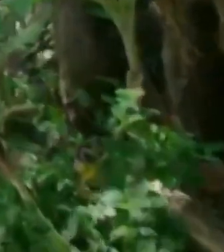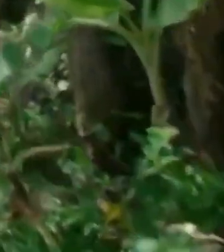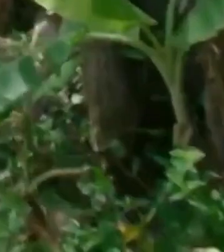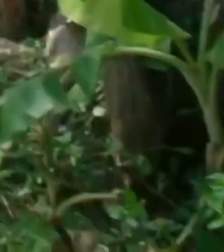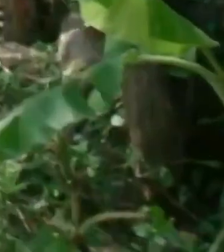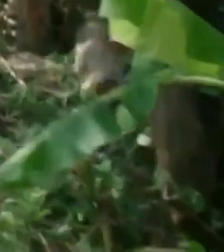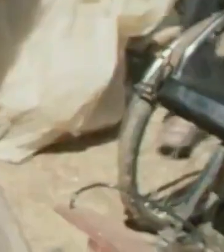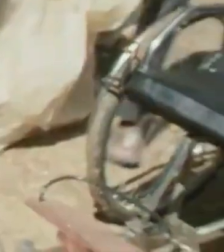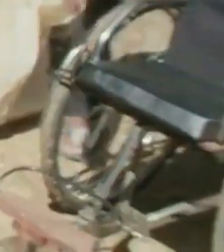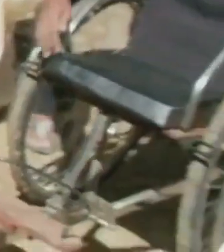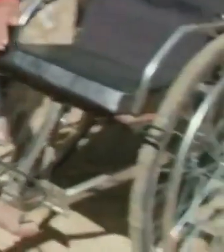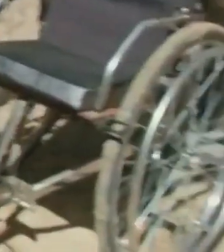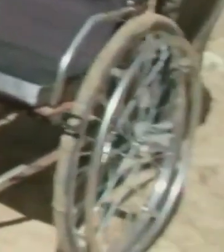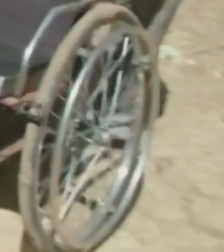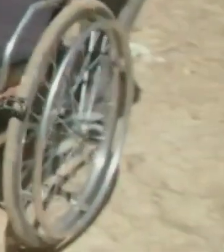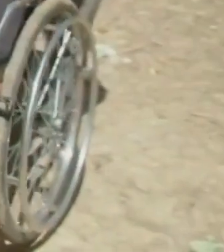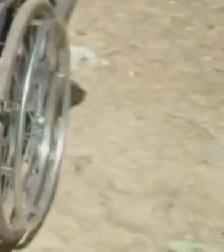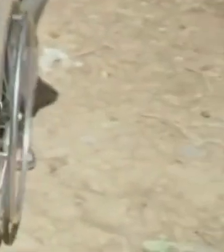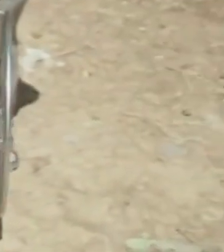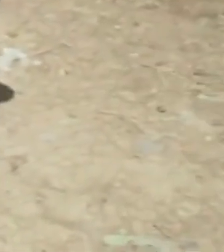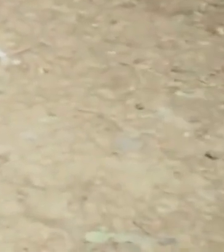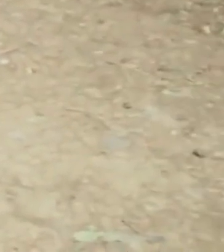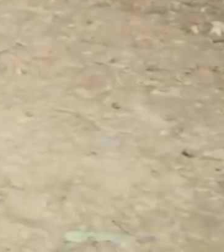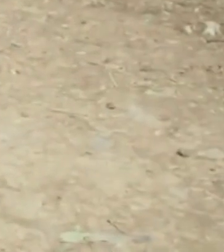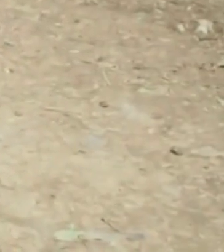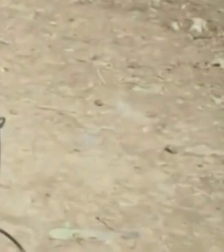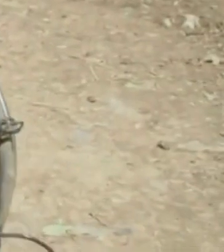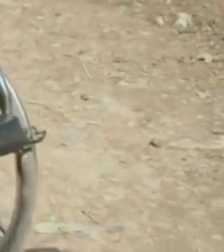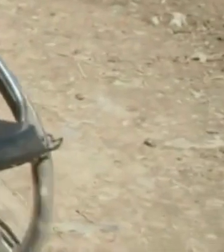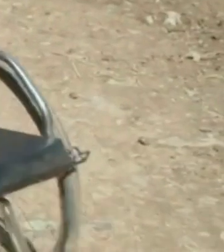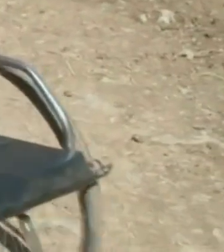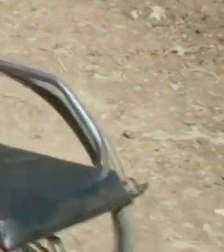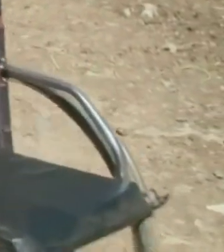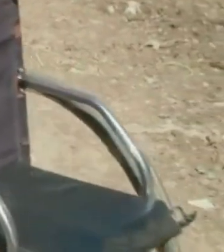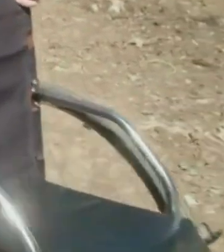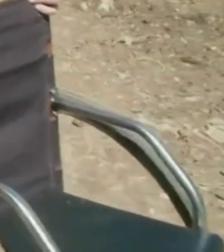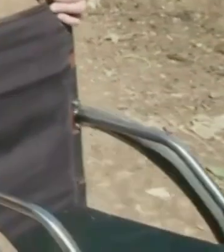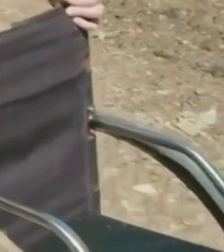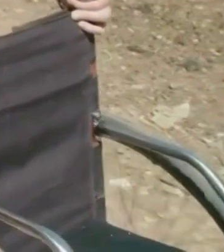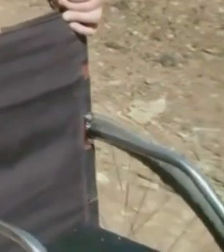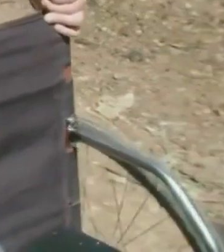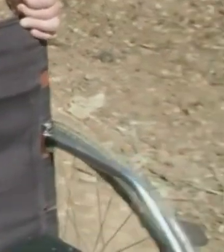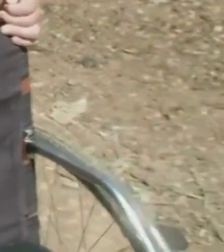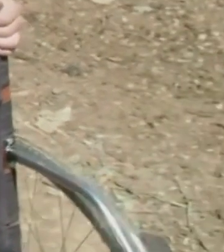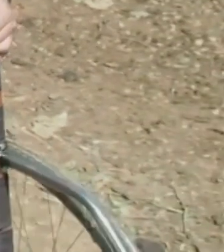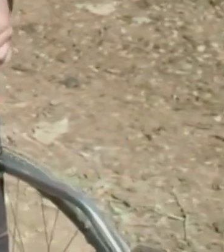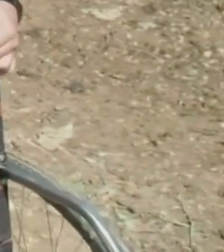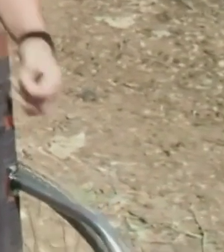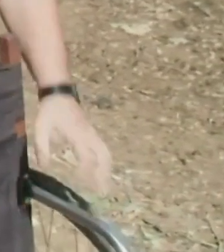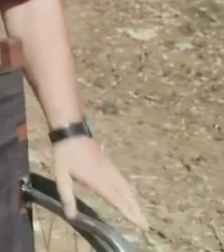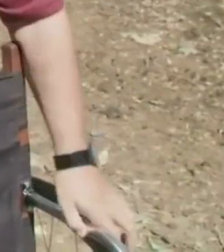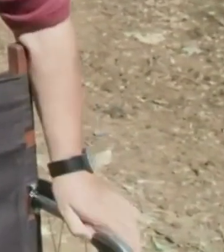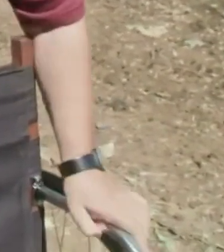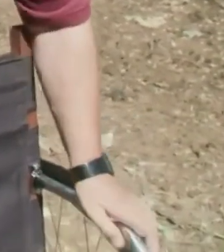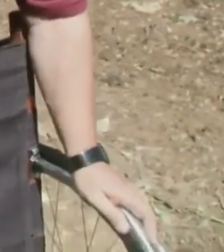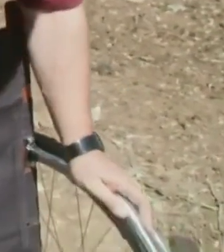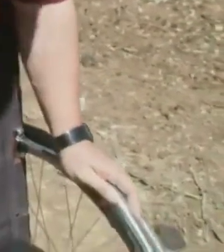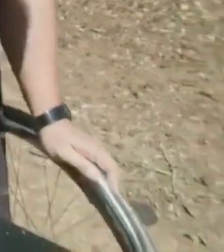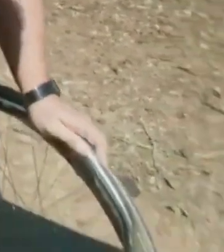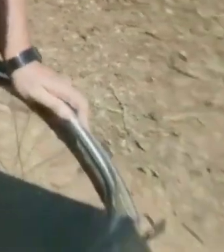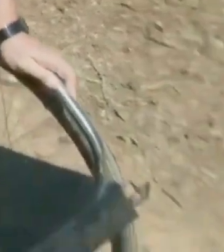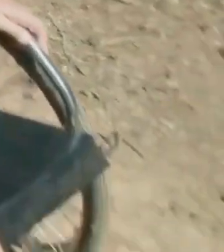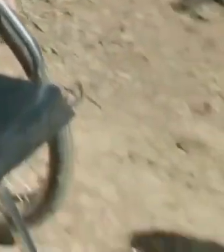are hidden in places that only poor people are walking there. Because they go to work in the rice